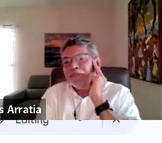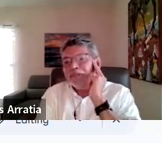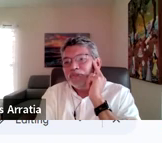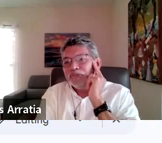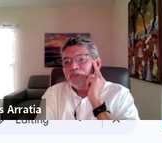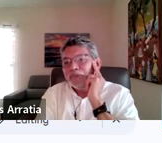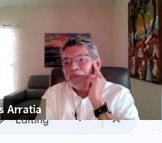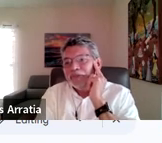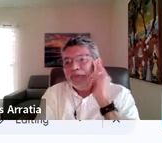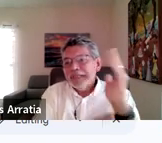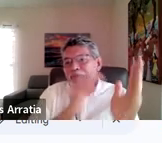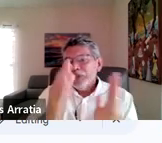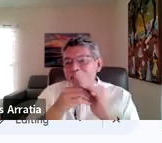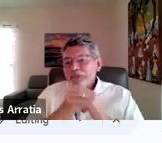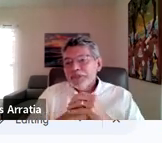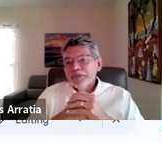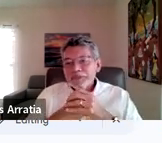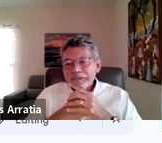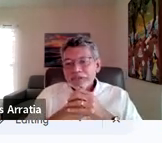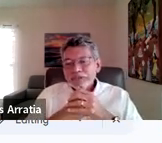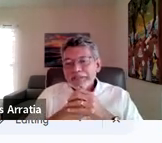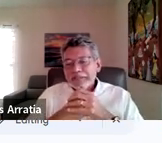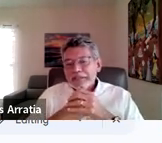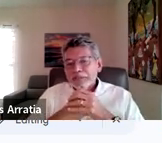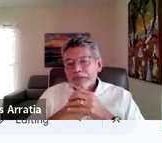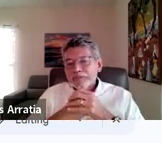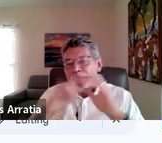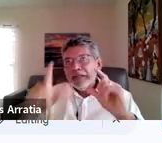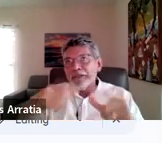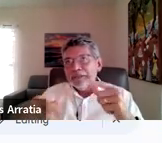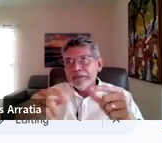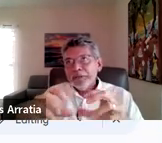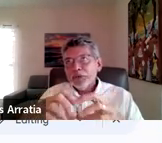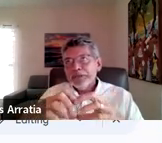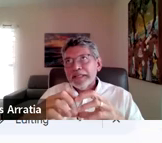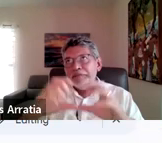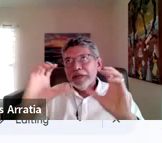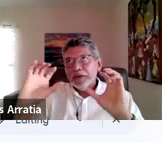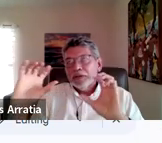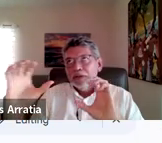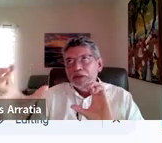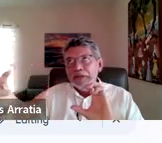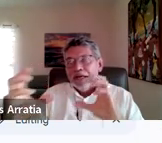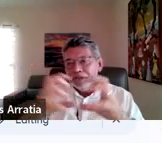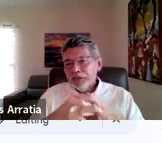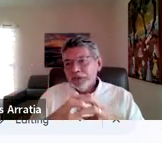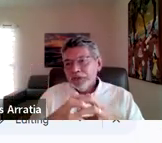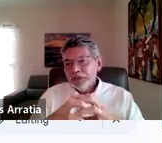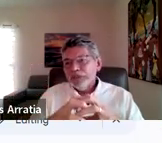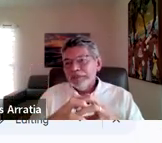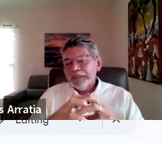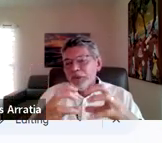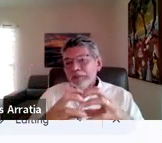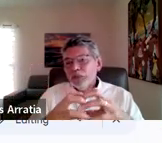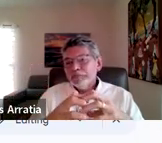last 5 years or so, with a couple administrations. And just the idea, when I heard these people talk about how they're looking